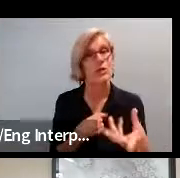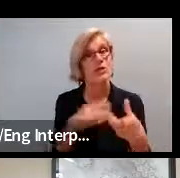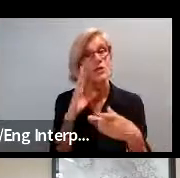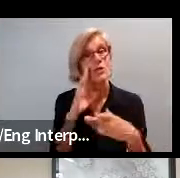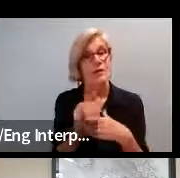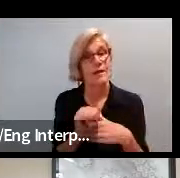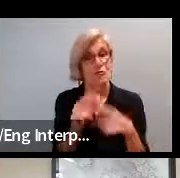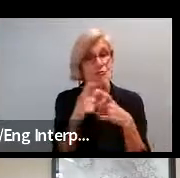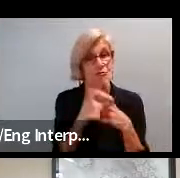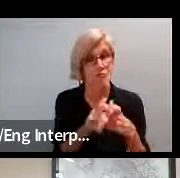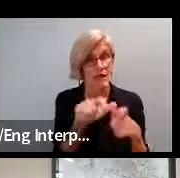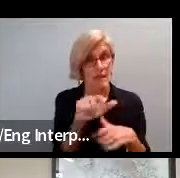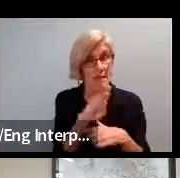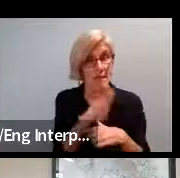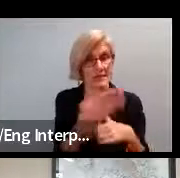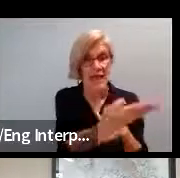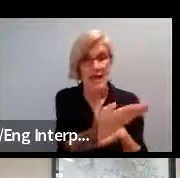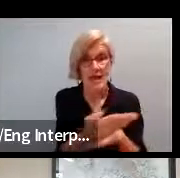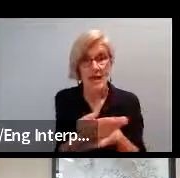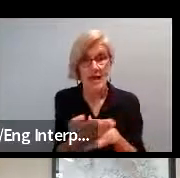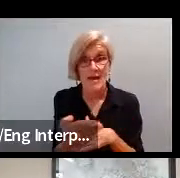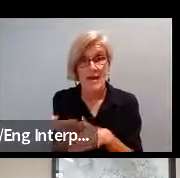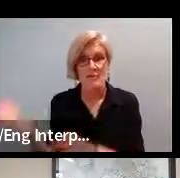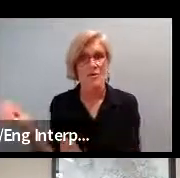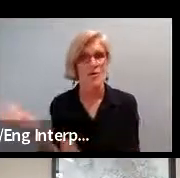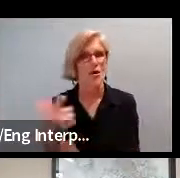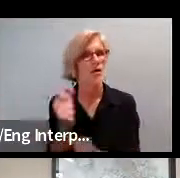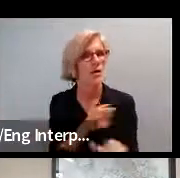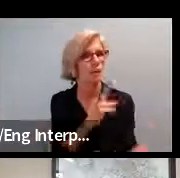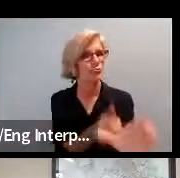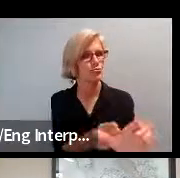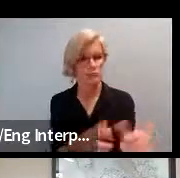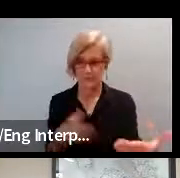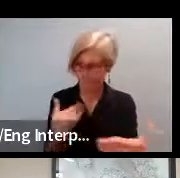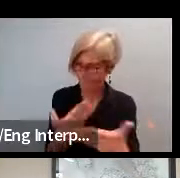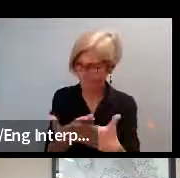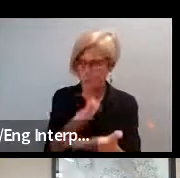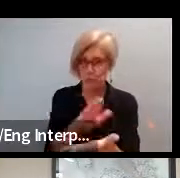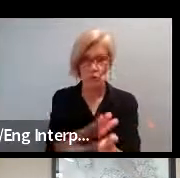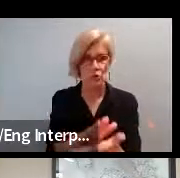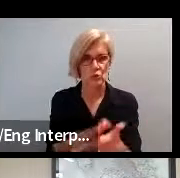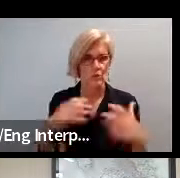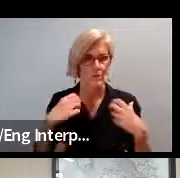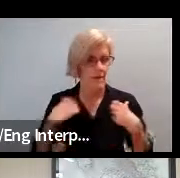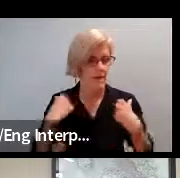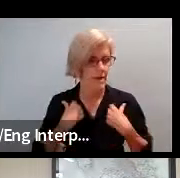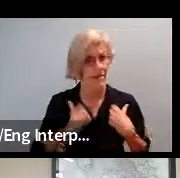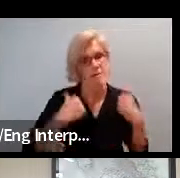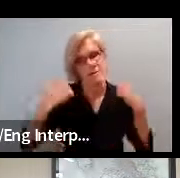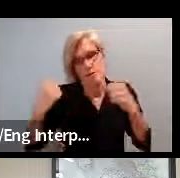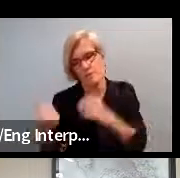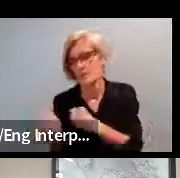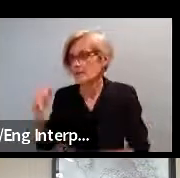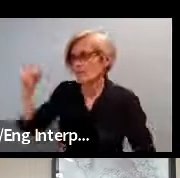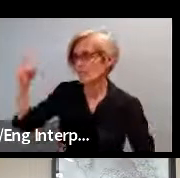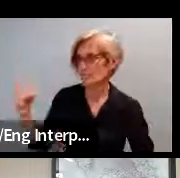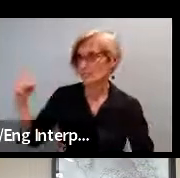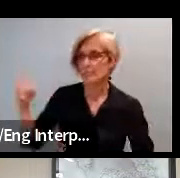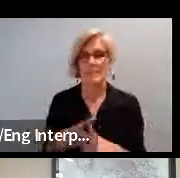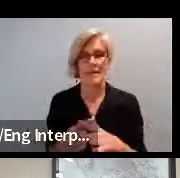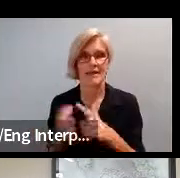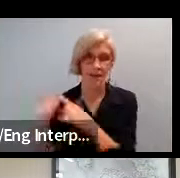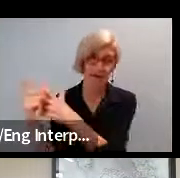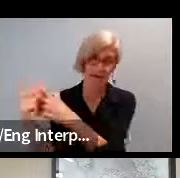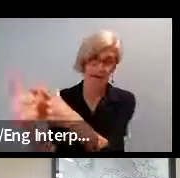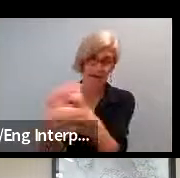and everybody is allowed to do it. When you get to school, you would drop off your backpack and then you run around the whole